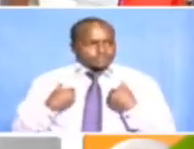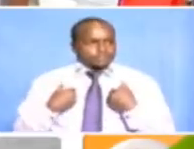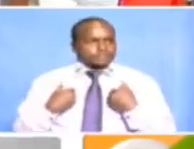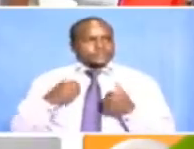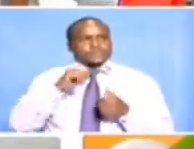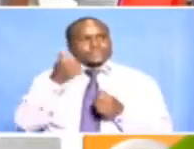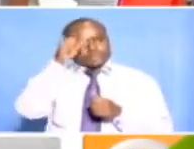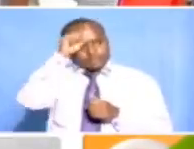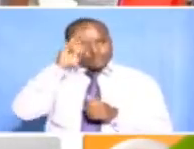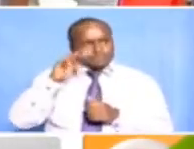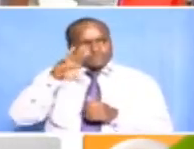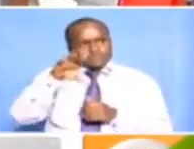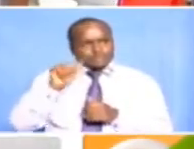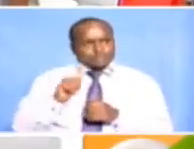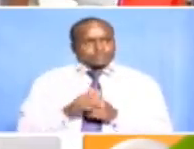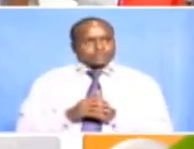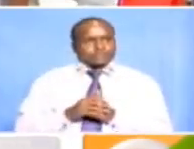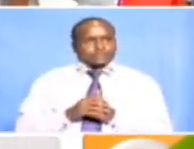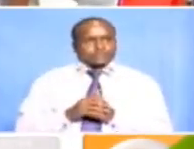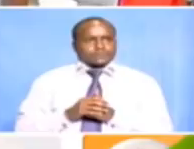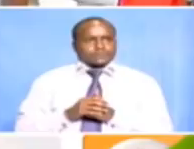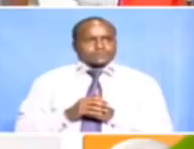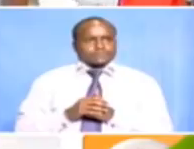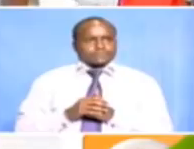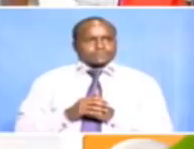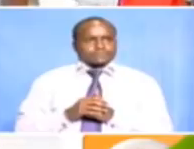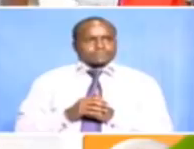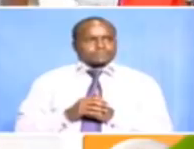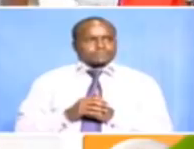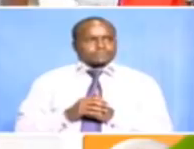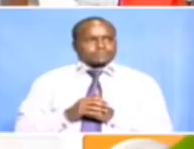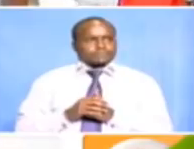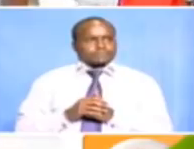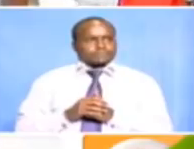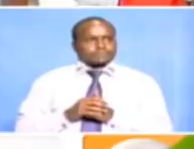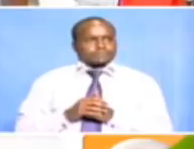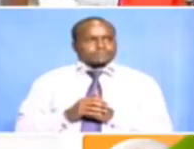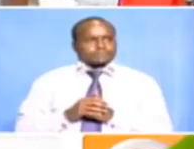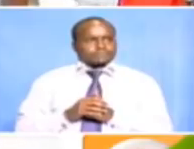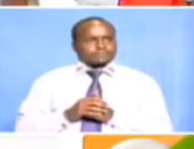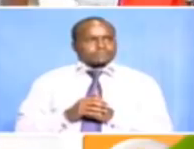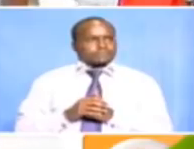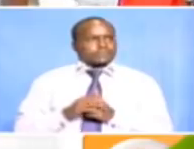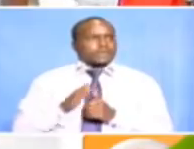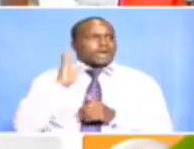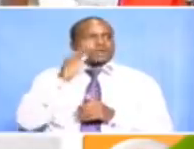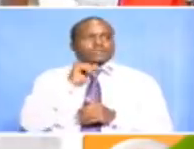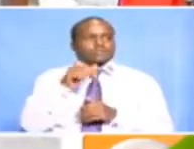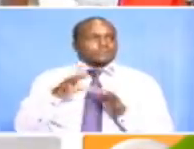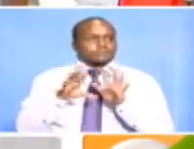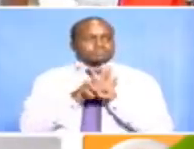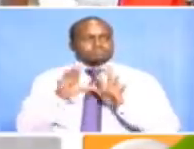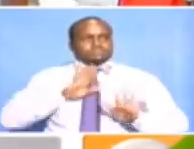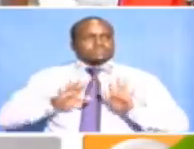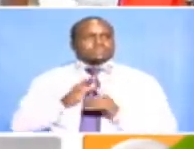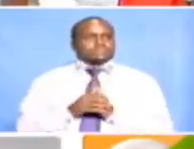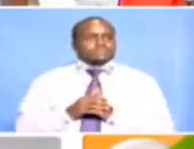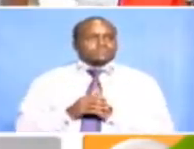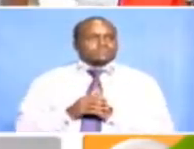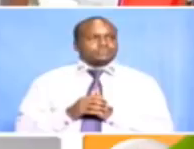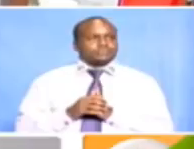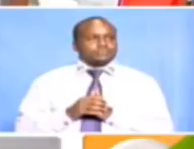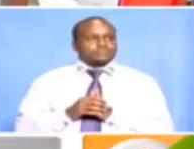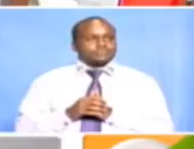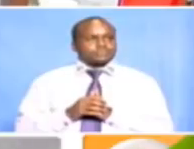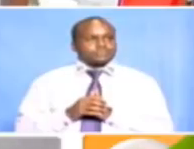MCA for Kitisuri. Okay, none of them are Shenzi right now because they're not here. Public funds. Okay. So I'll never be intimidated by MCA. Soundbite, Waititu, the union. And Sonko, the